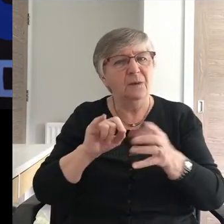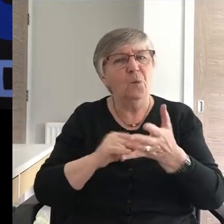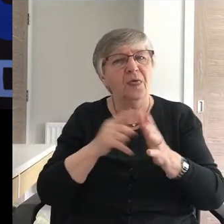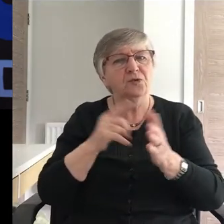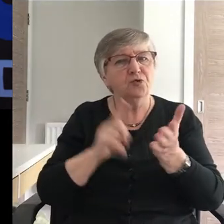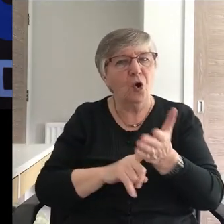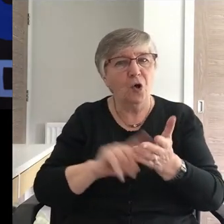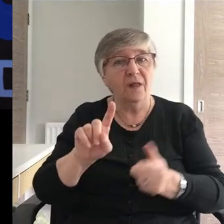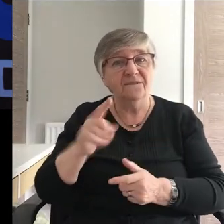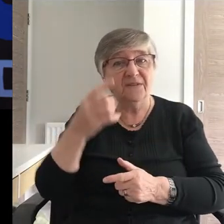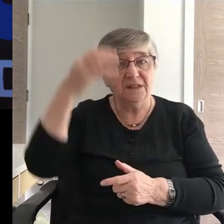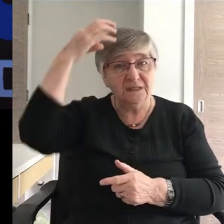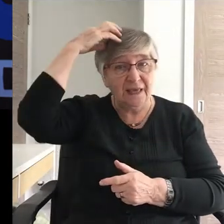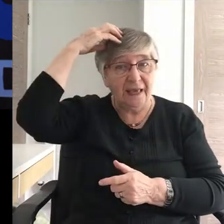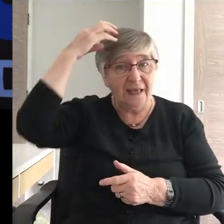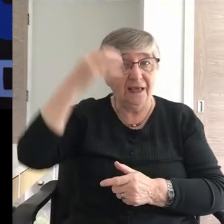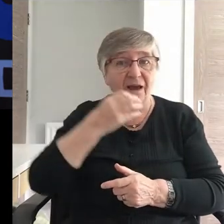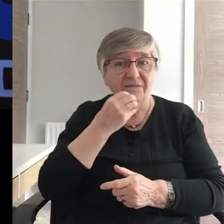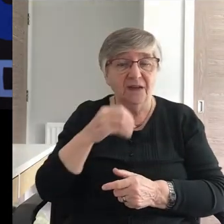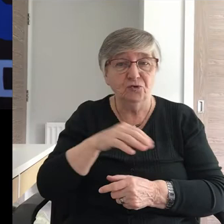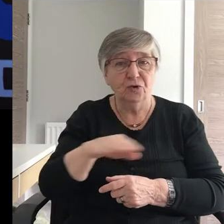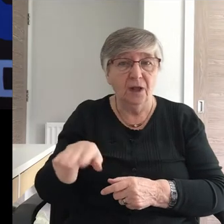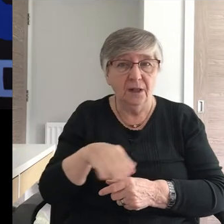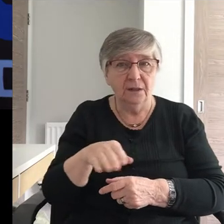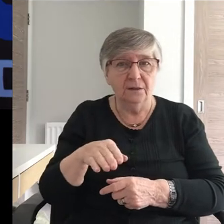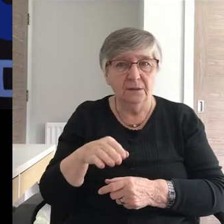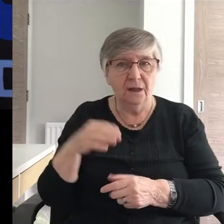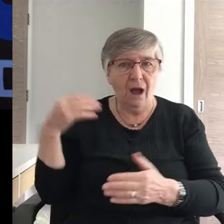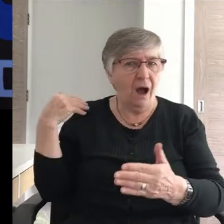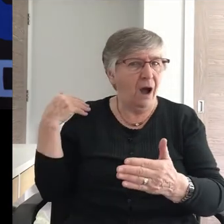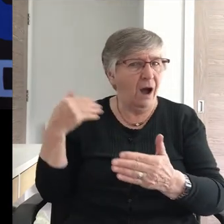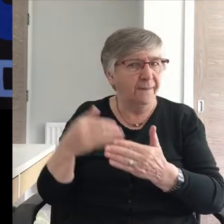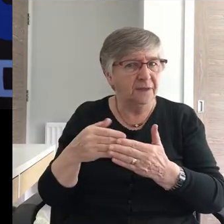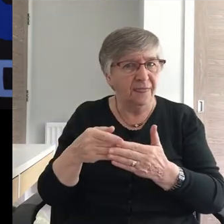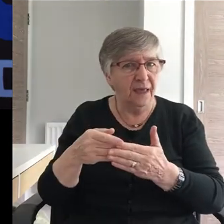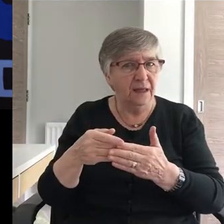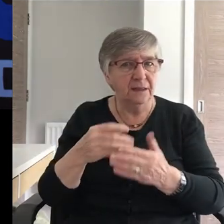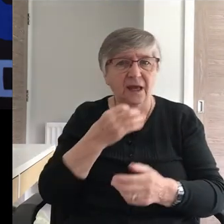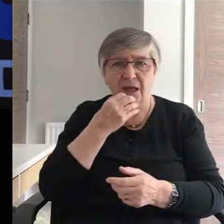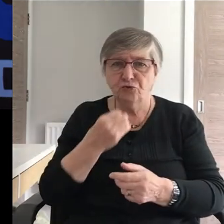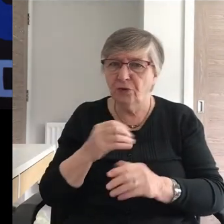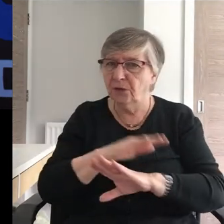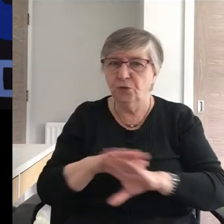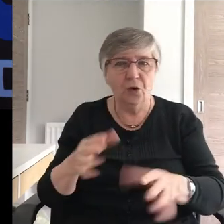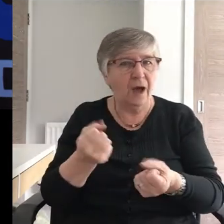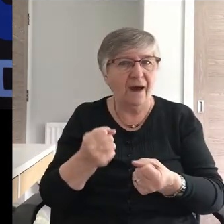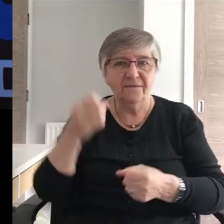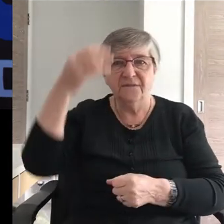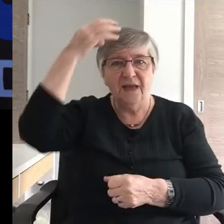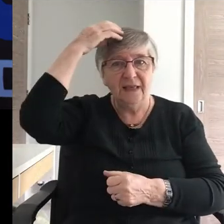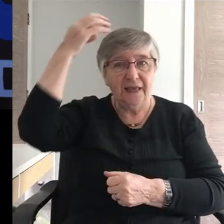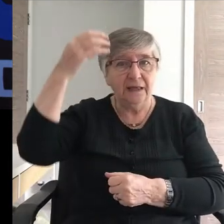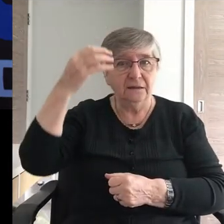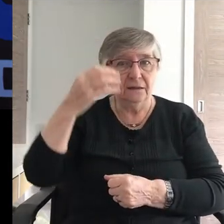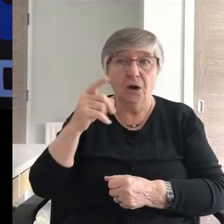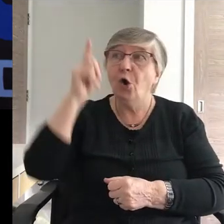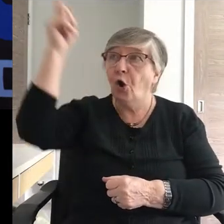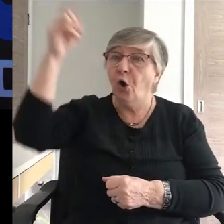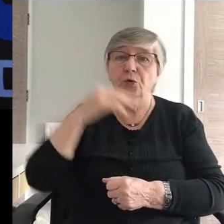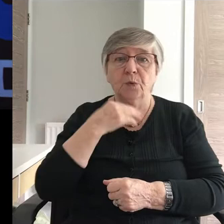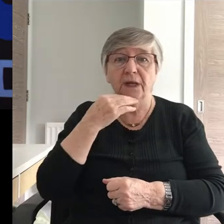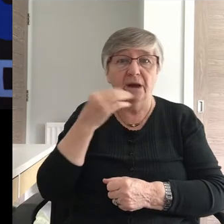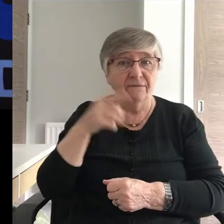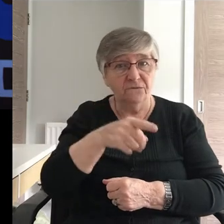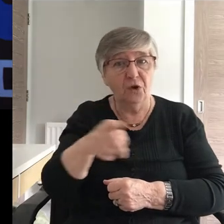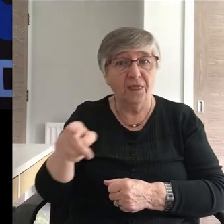of Israel. Up till Saul, the Israelites didn't have a king. God was their sufficiency,